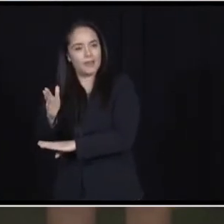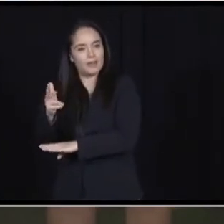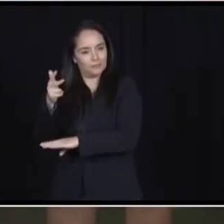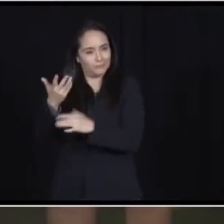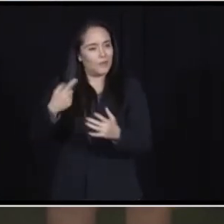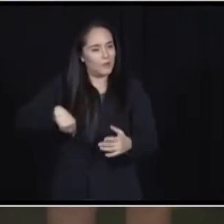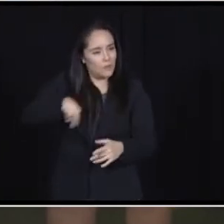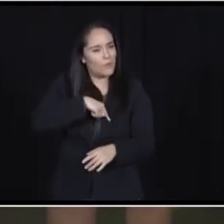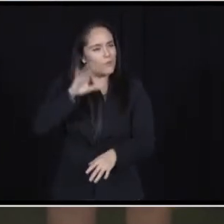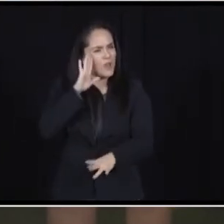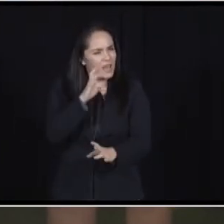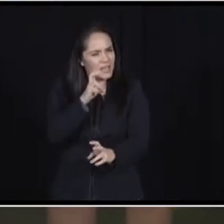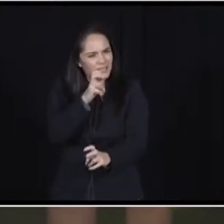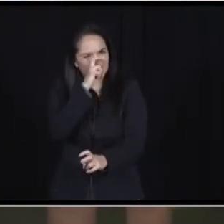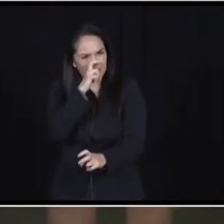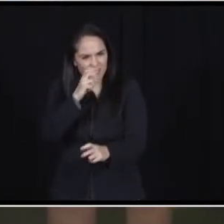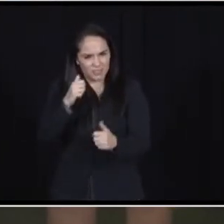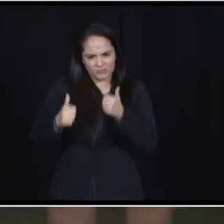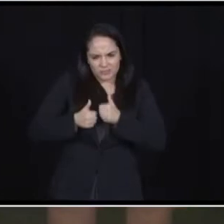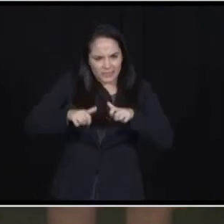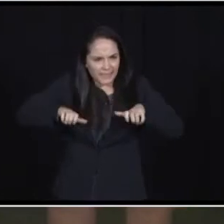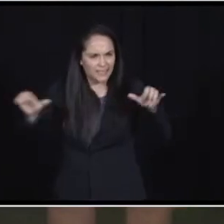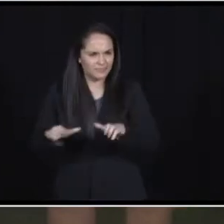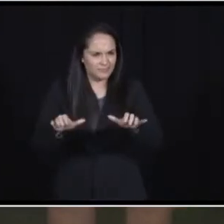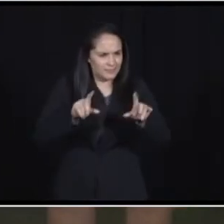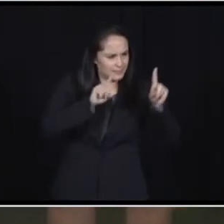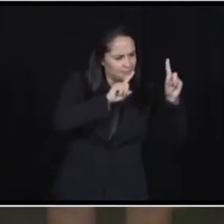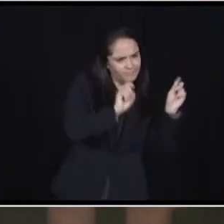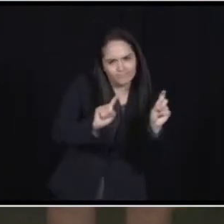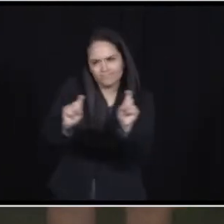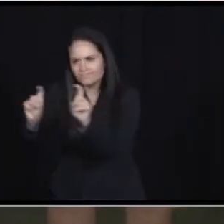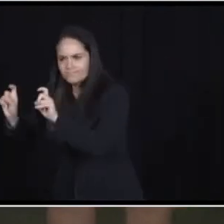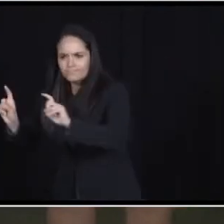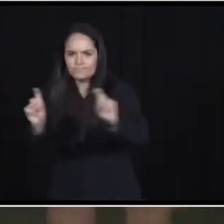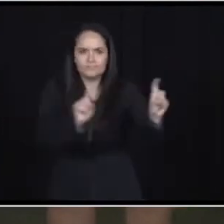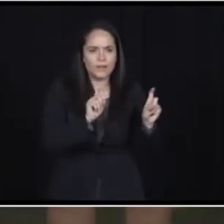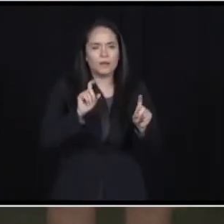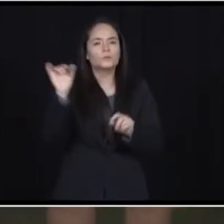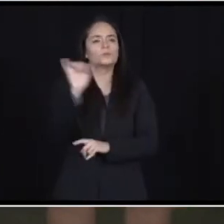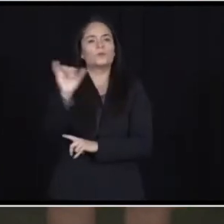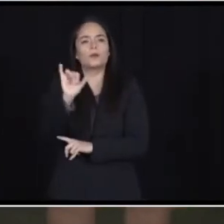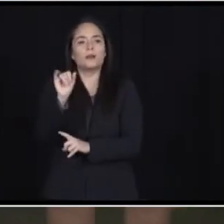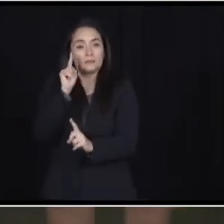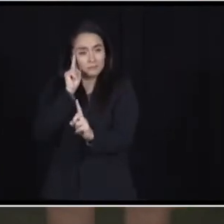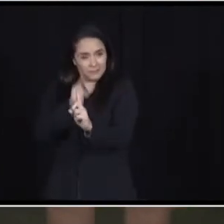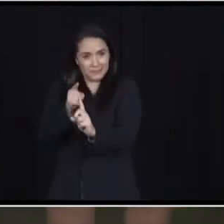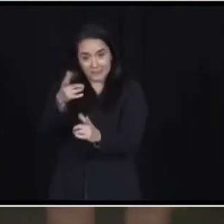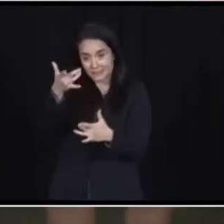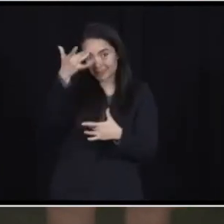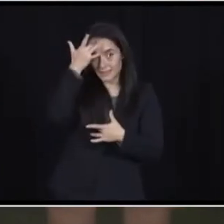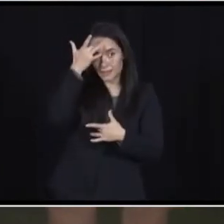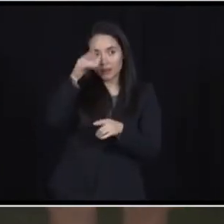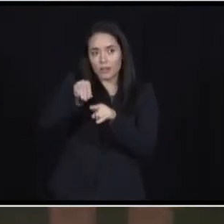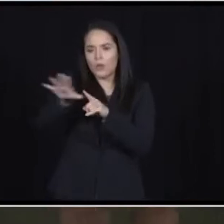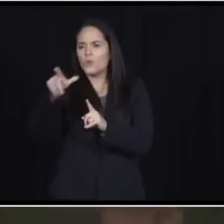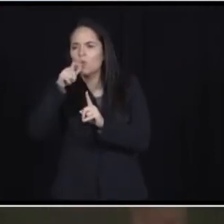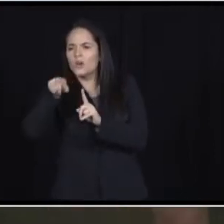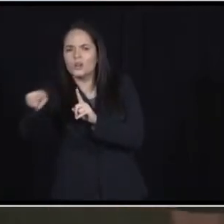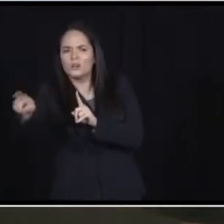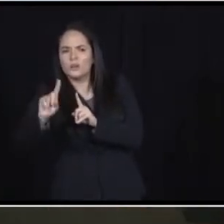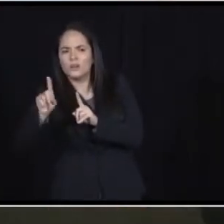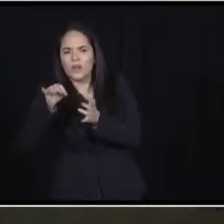proper testing and proper contact tracing is absolutely critical. But if you don't mind, I'm going to pass it to the Minister again. Thank